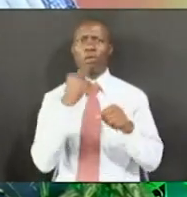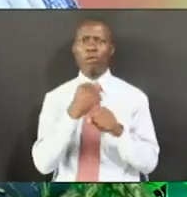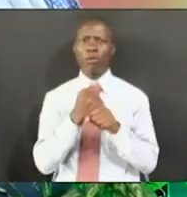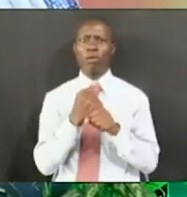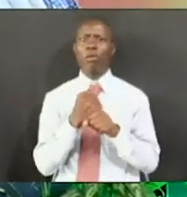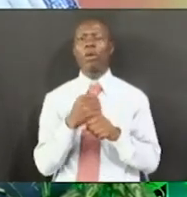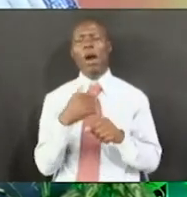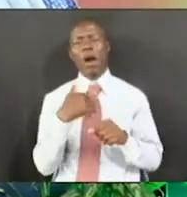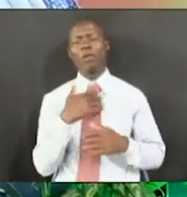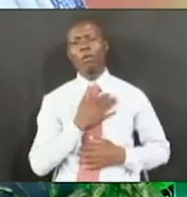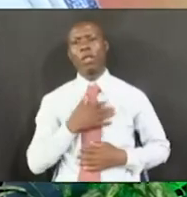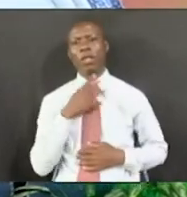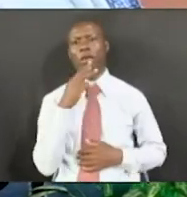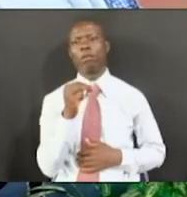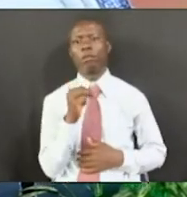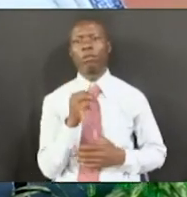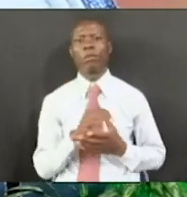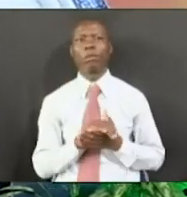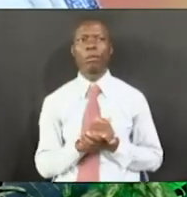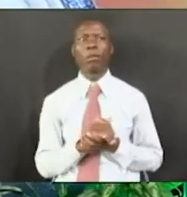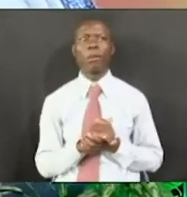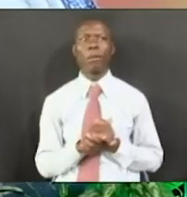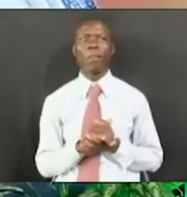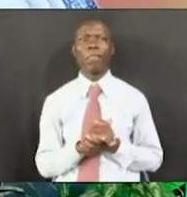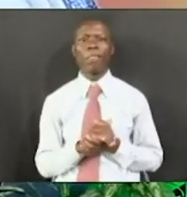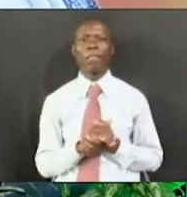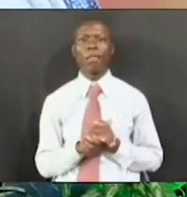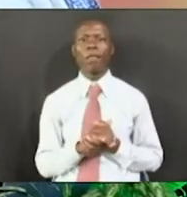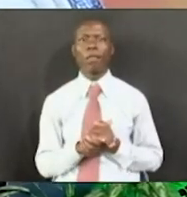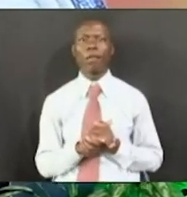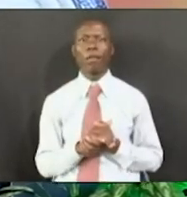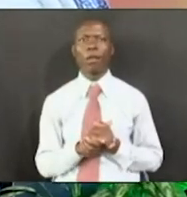him. Is this thing working?